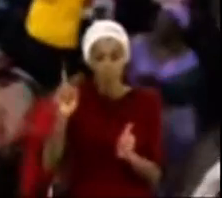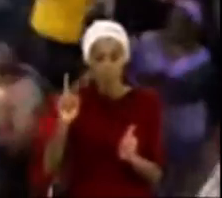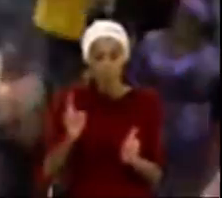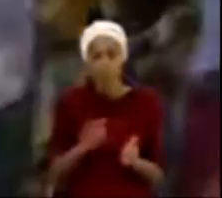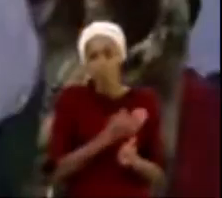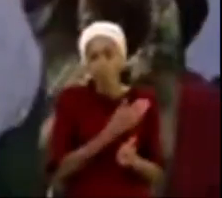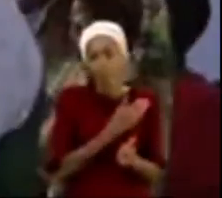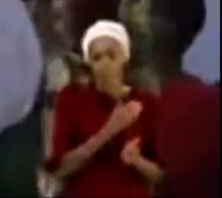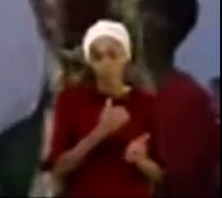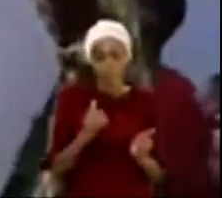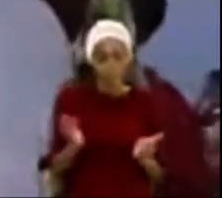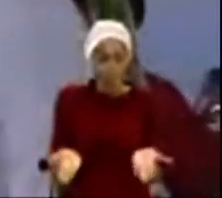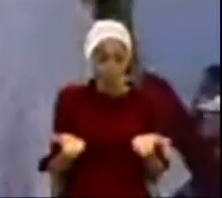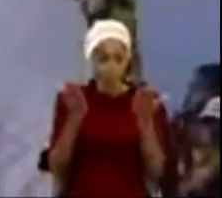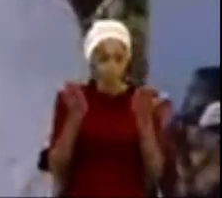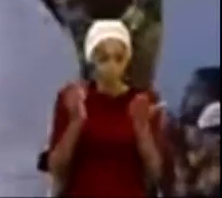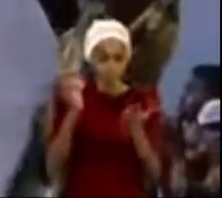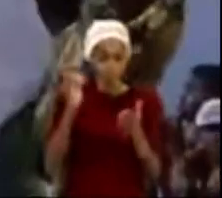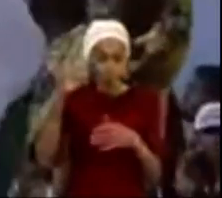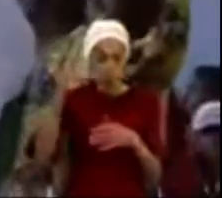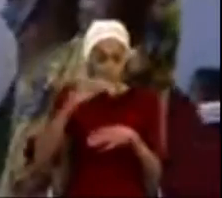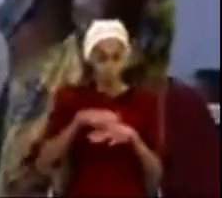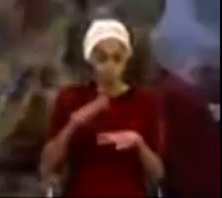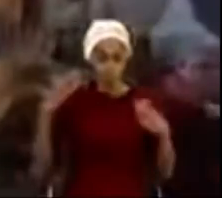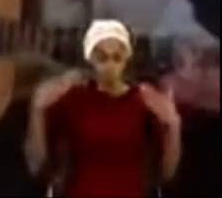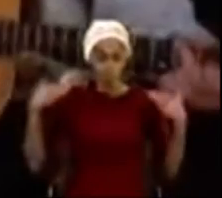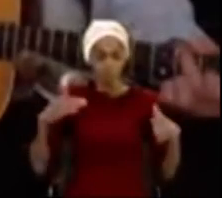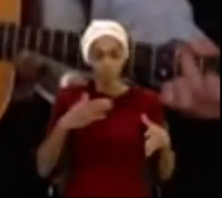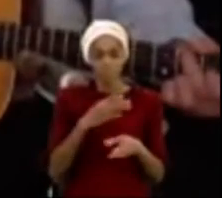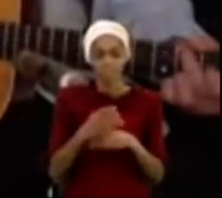world will see that